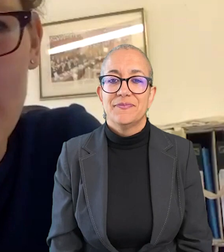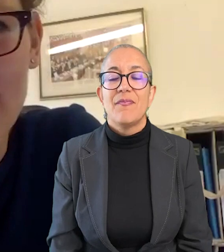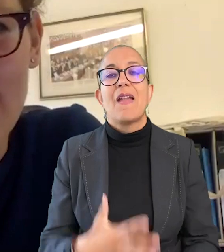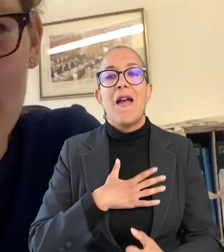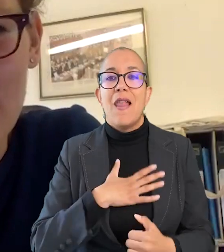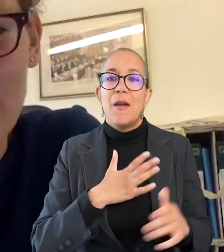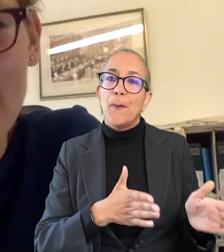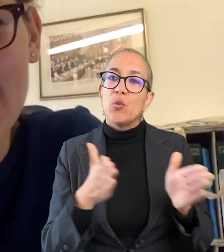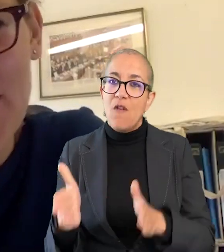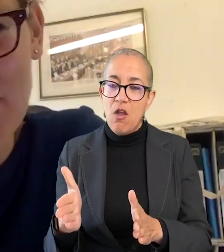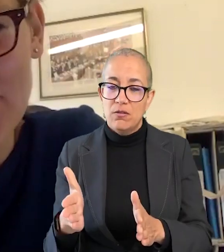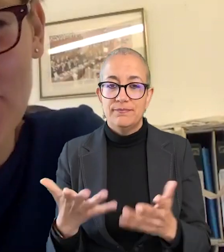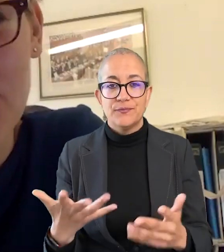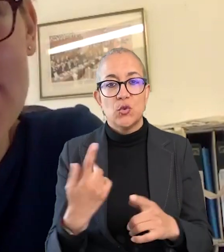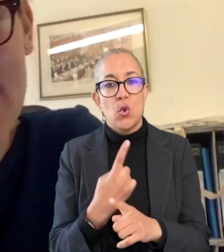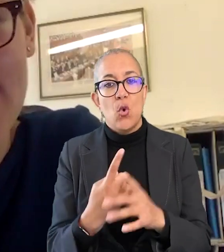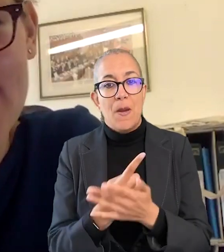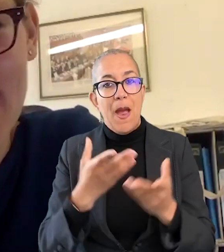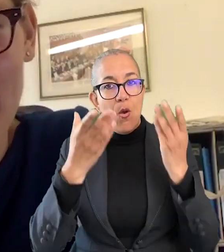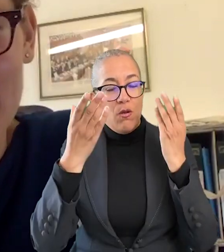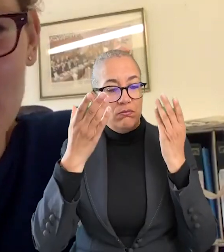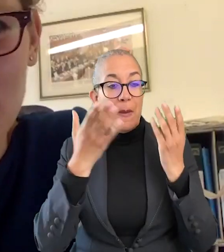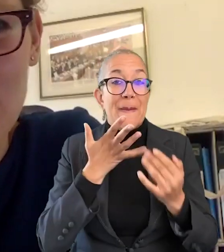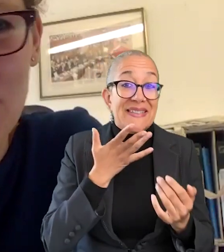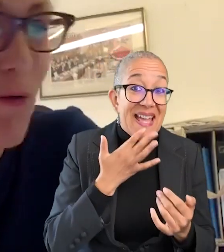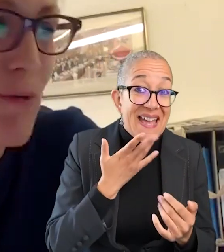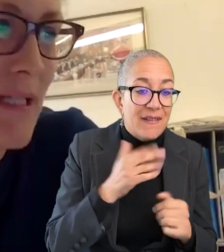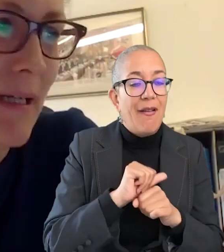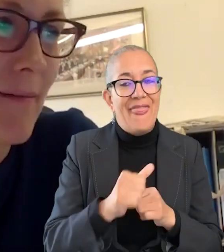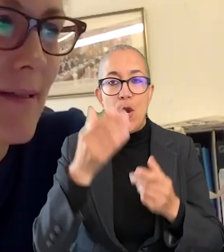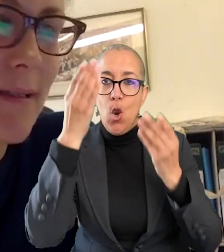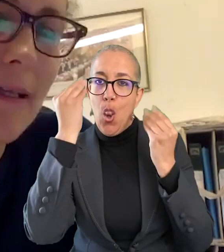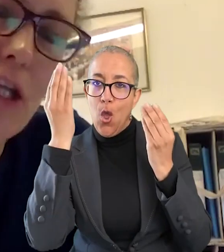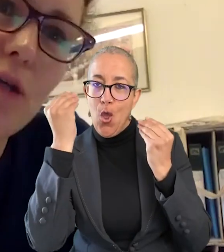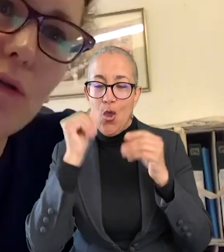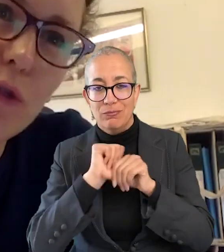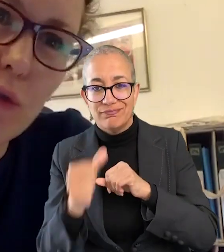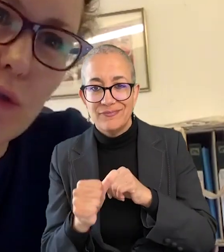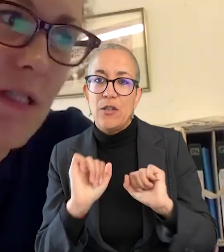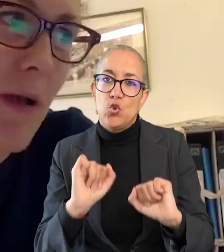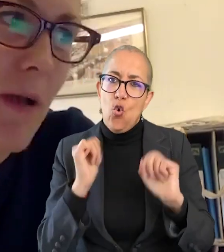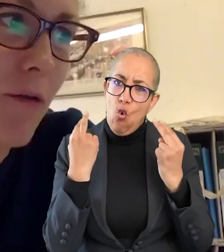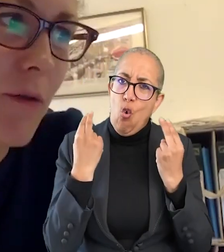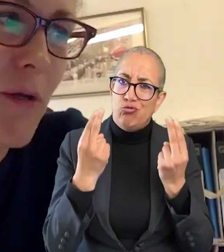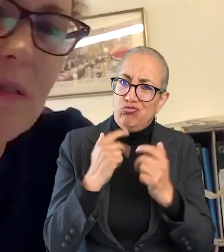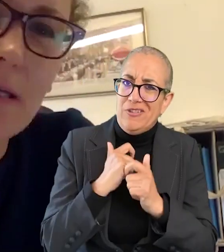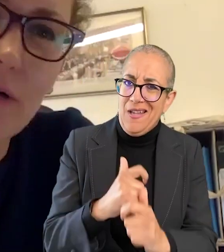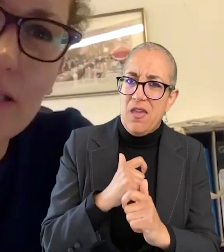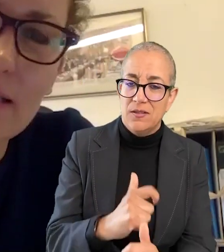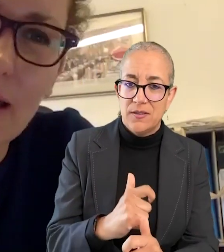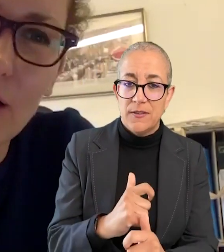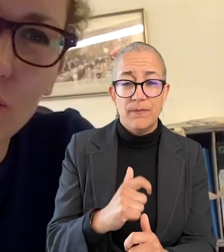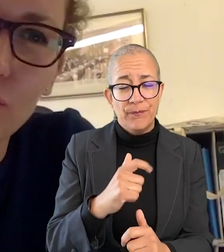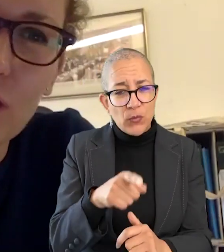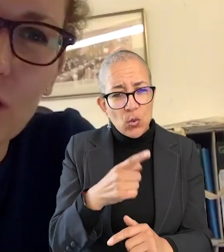talk about learning from mistakes and your resilience. Can you talk to us about the most